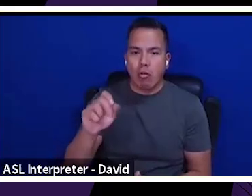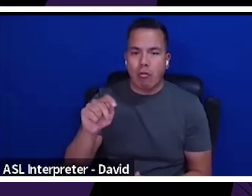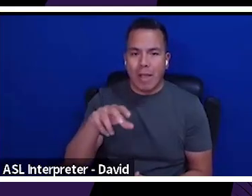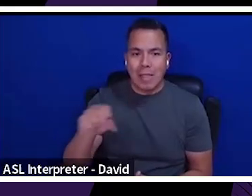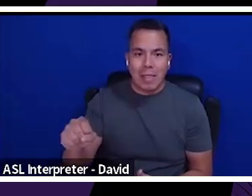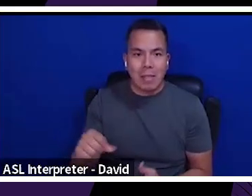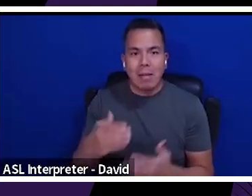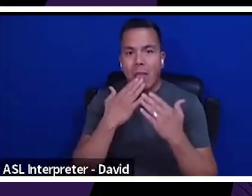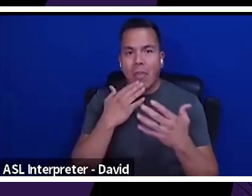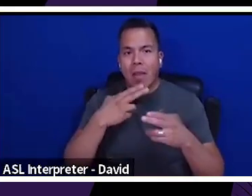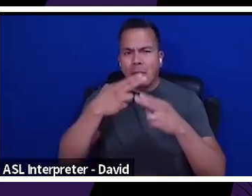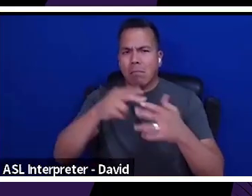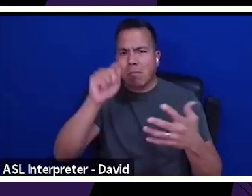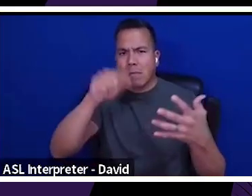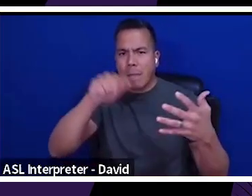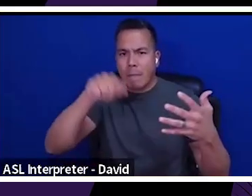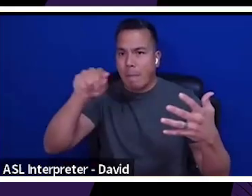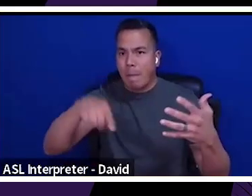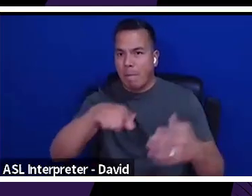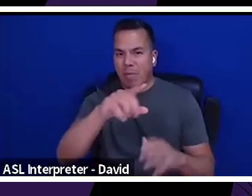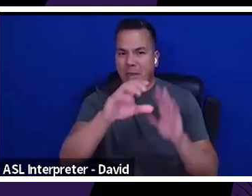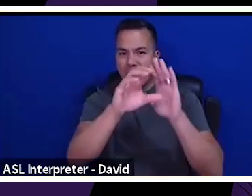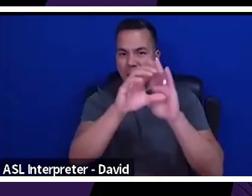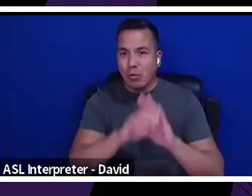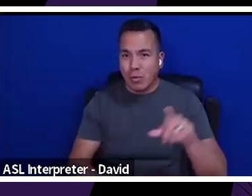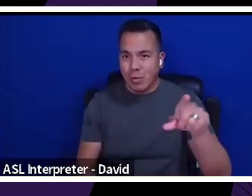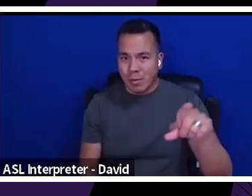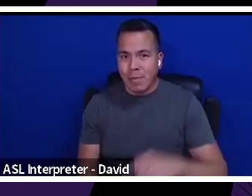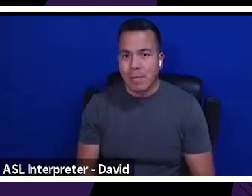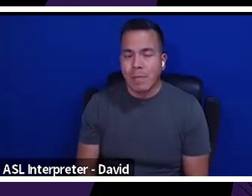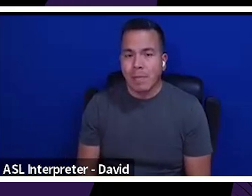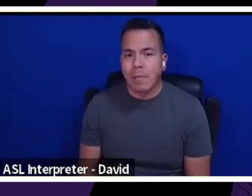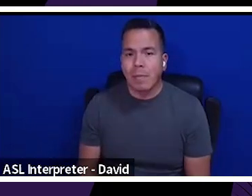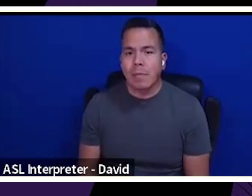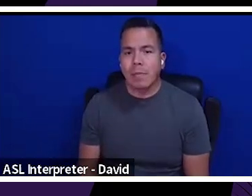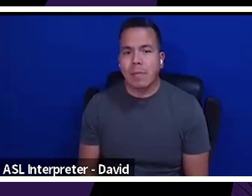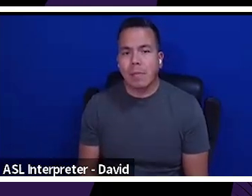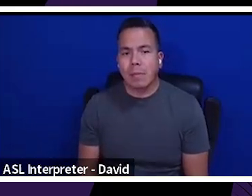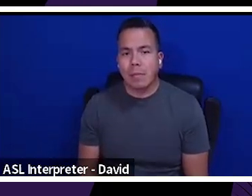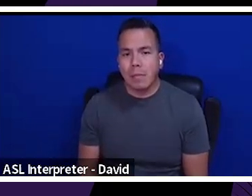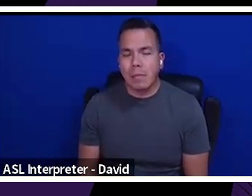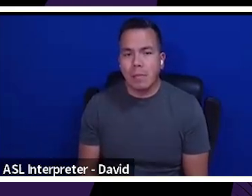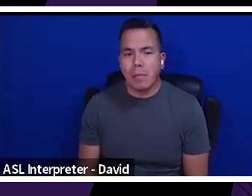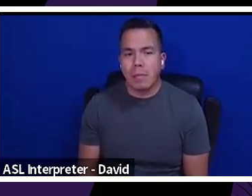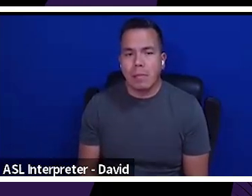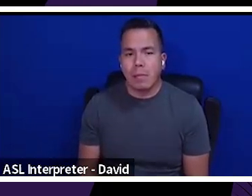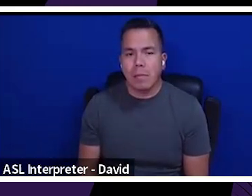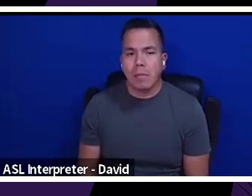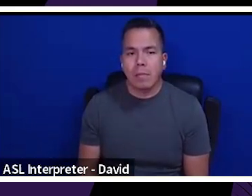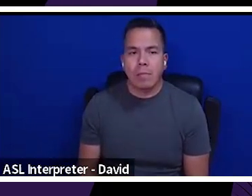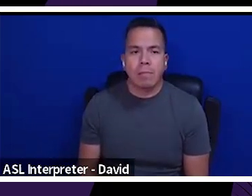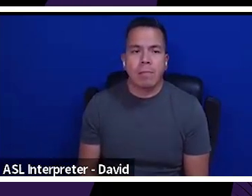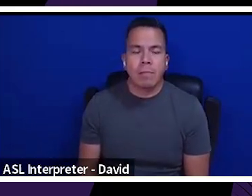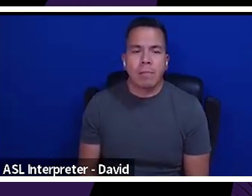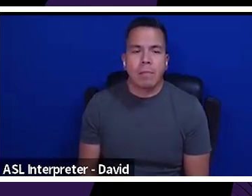Gray Area, Interactive Fiction Technology Foundation, Unusual Suspects Theater Company, the Arab